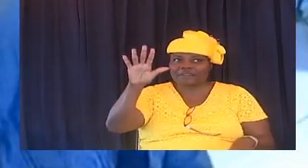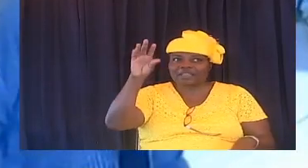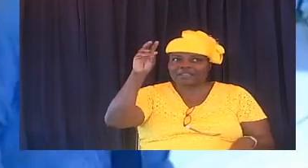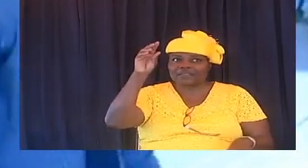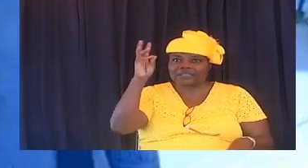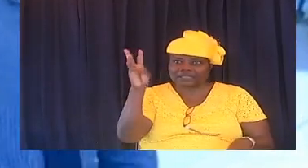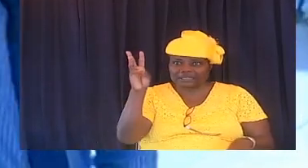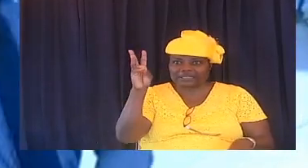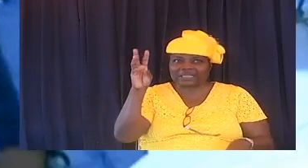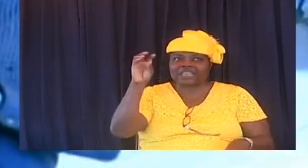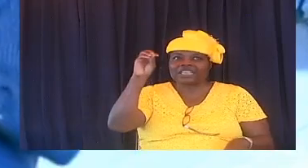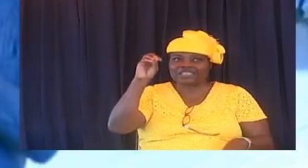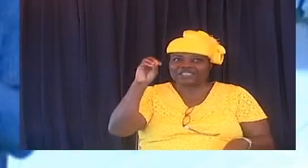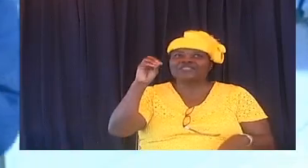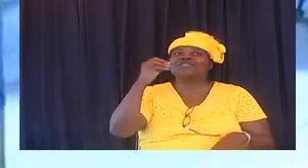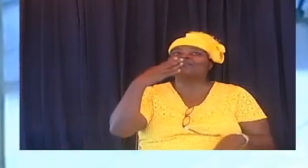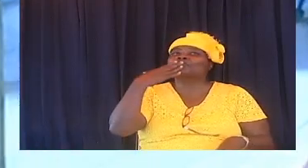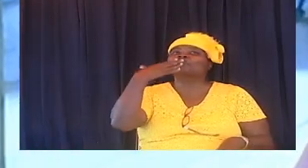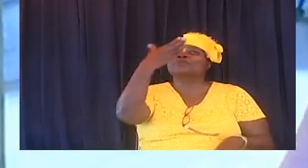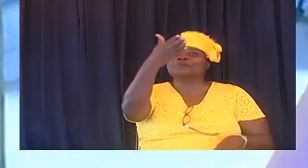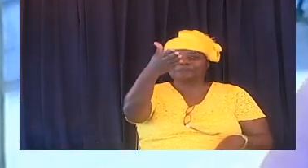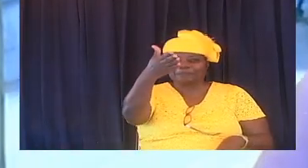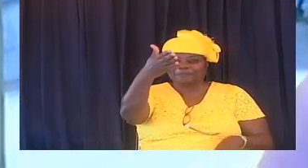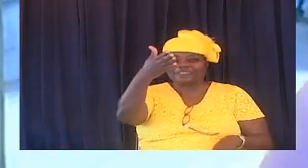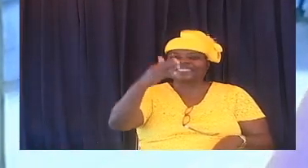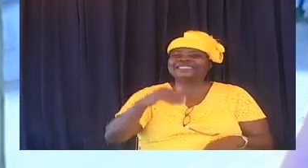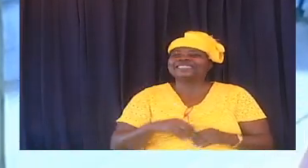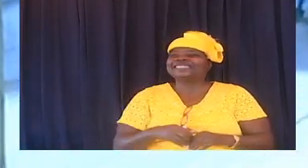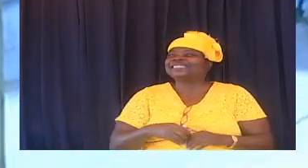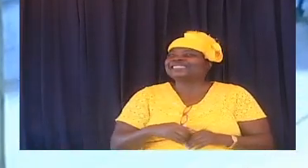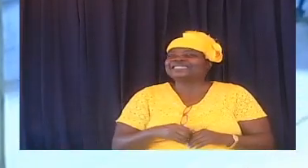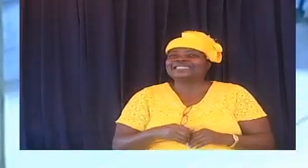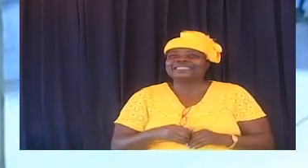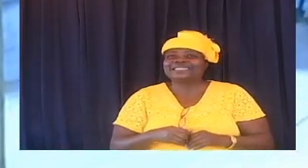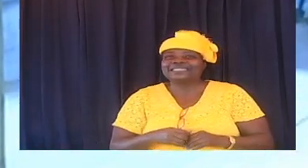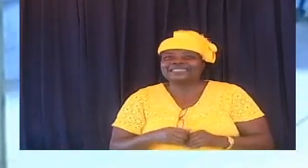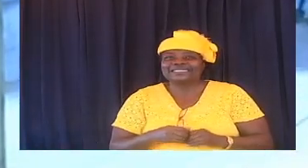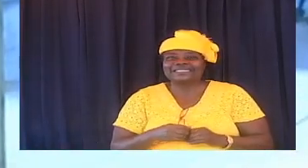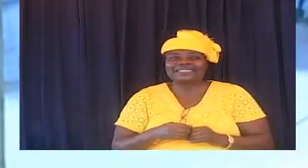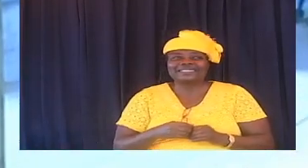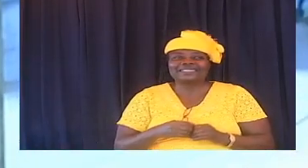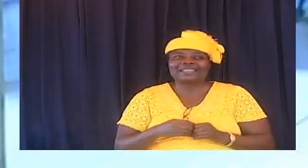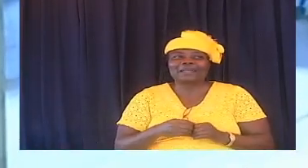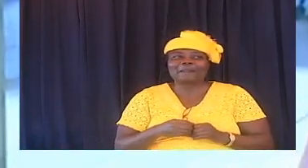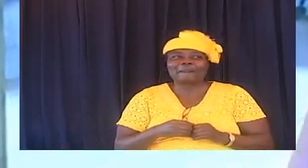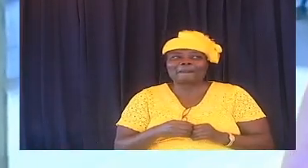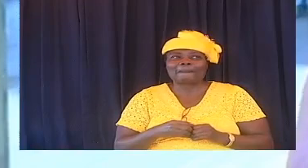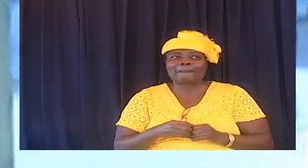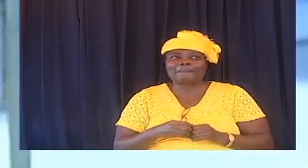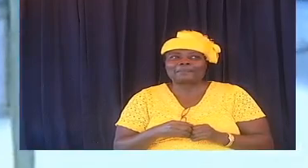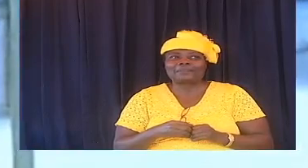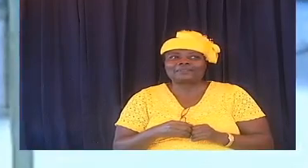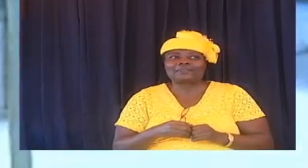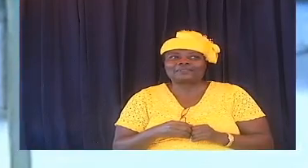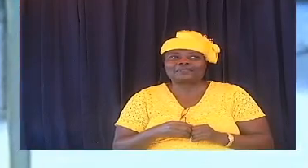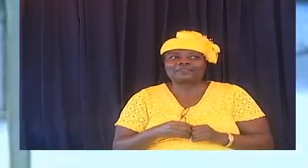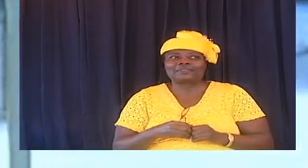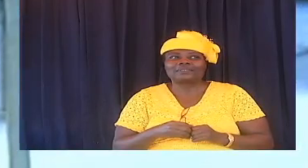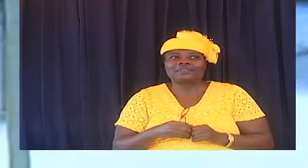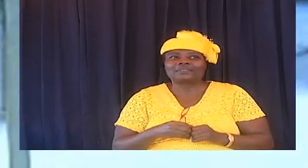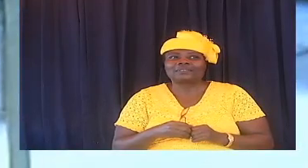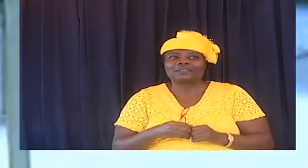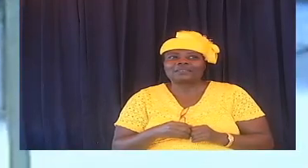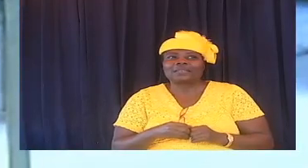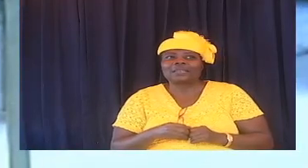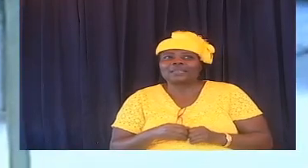356-0308 if you know of a two-bedroom in the Patrick City or Dehaney Park area. Again, forward the